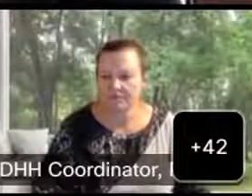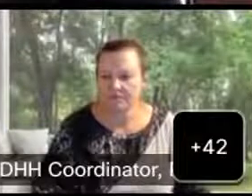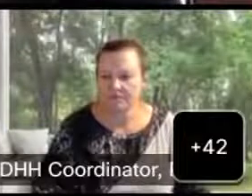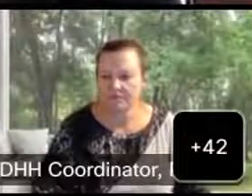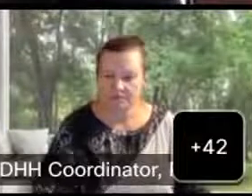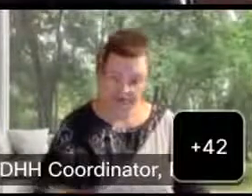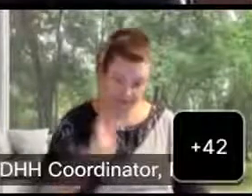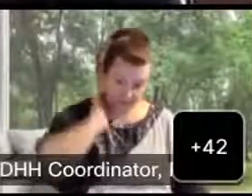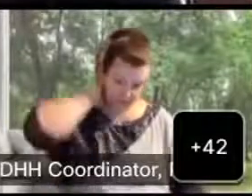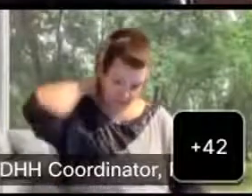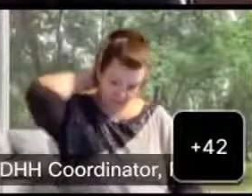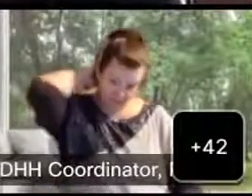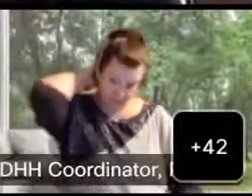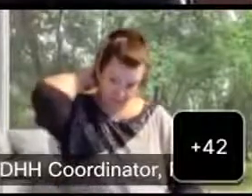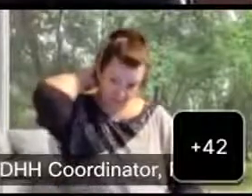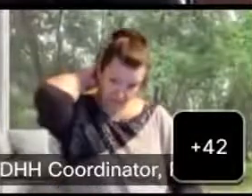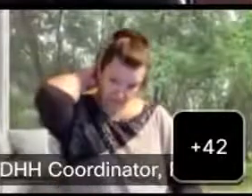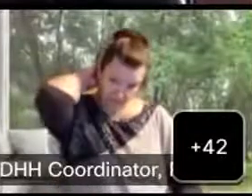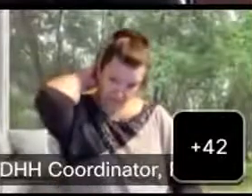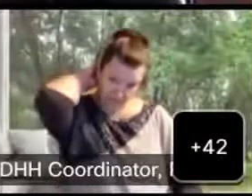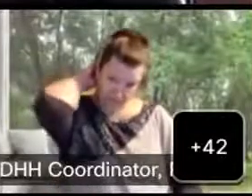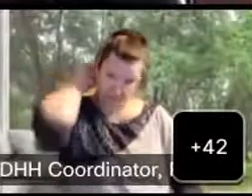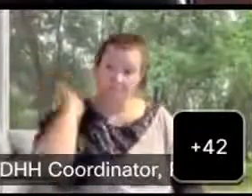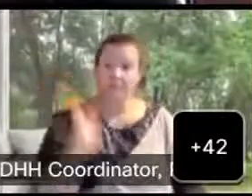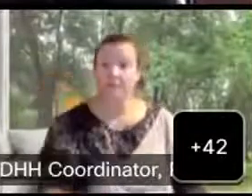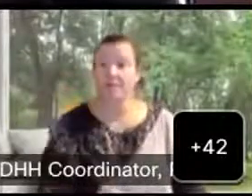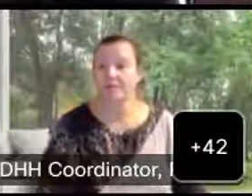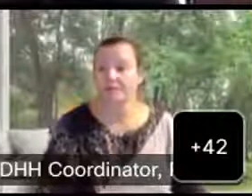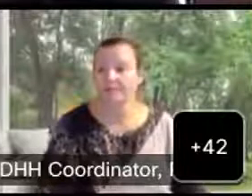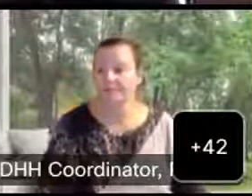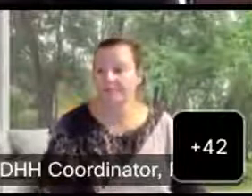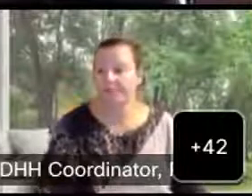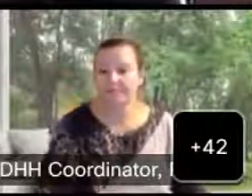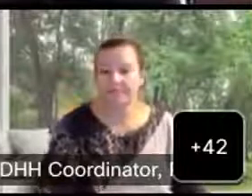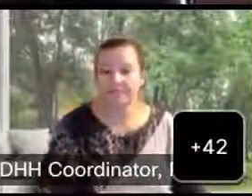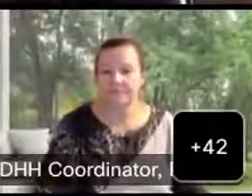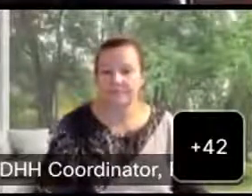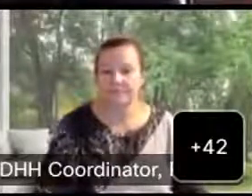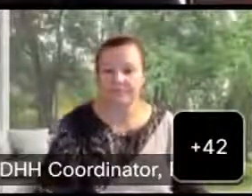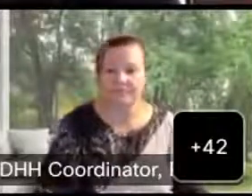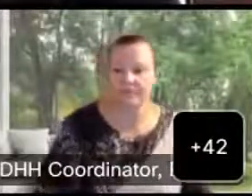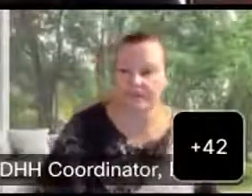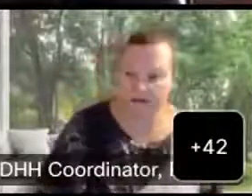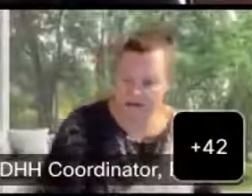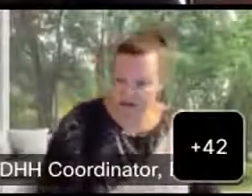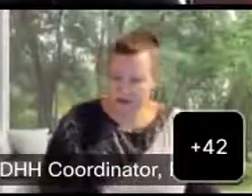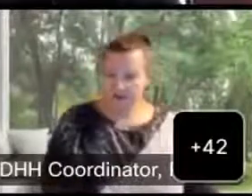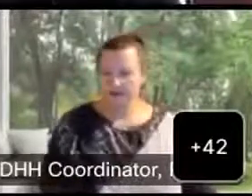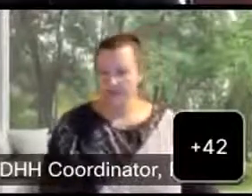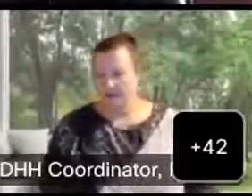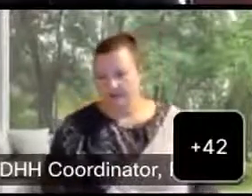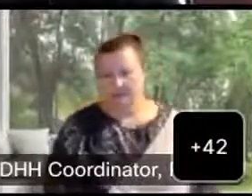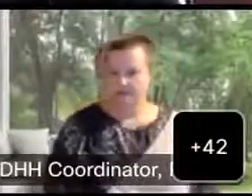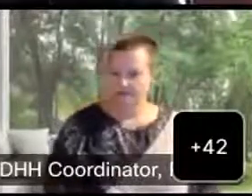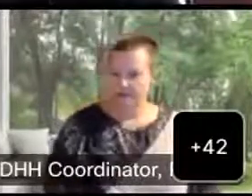up, and I really hope that they come out at the beginning of December, or at least November 30th or whenever, because it's been a while since